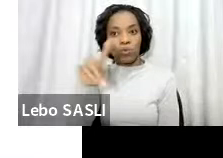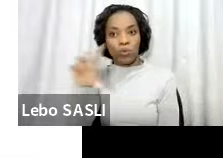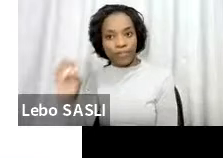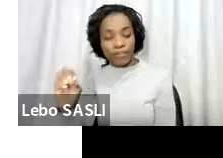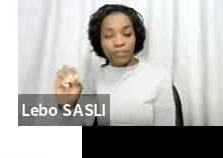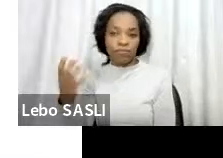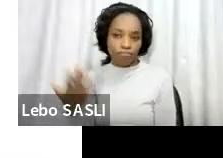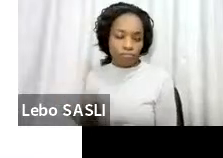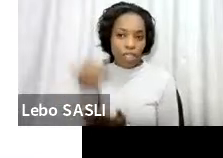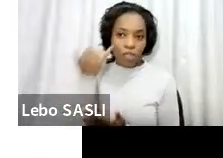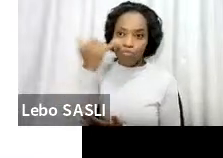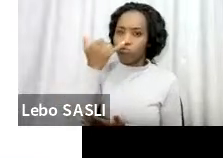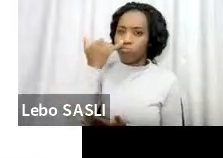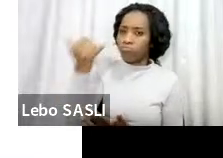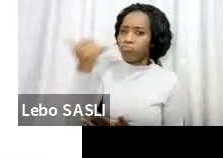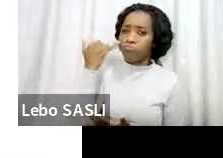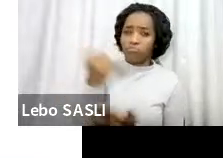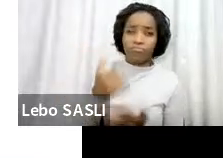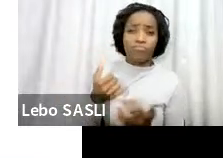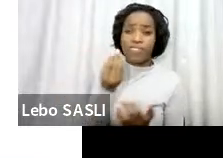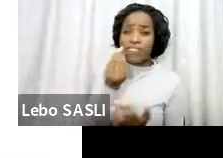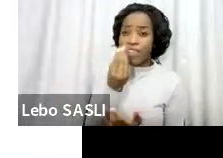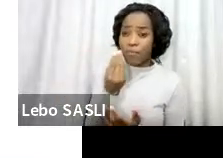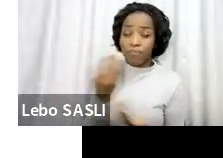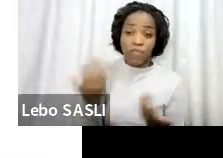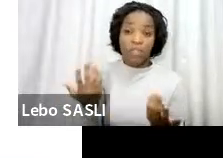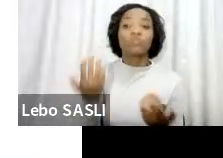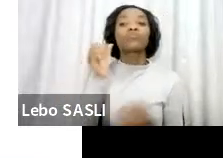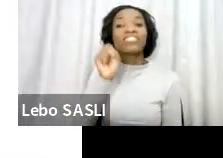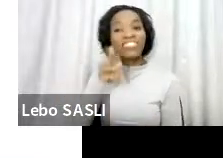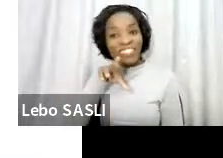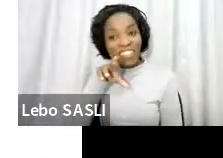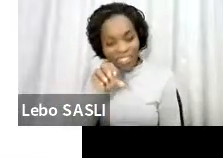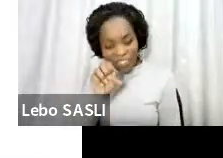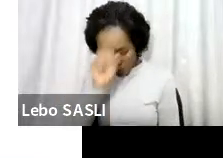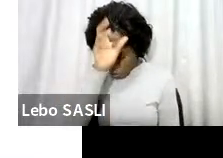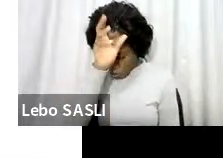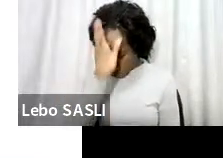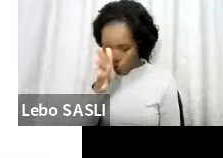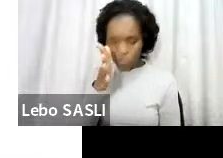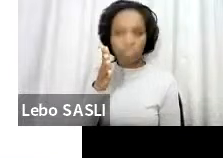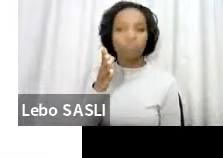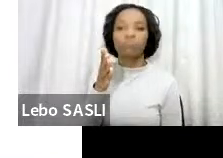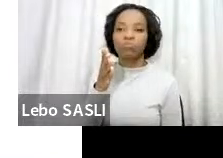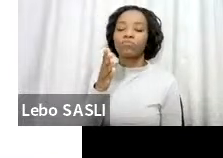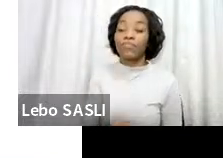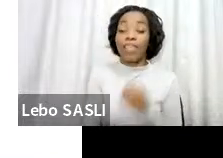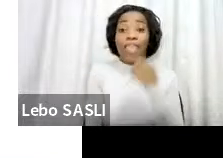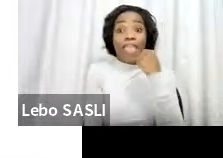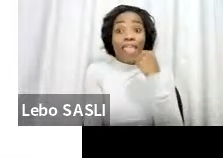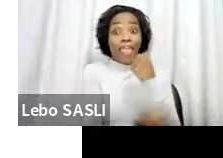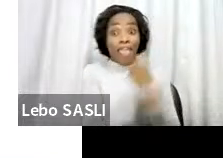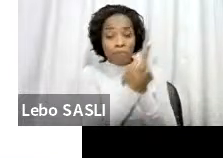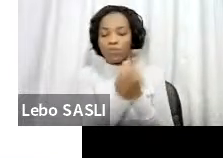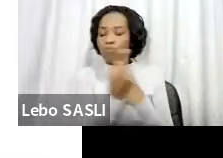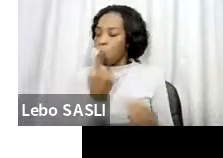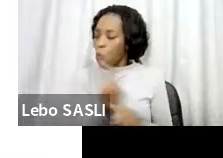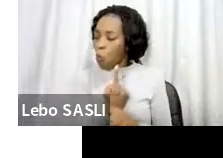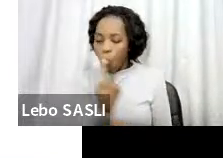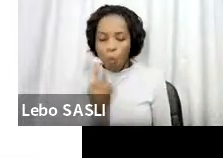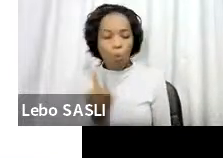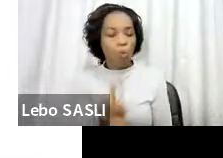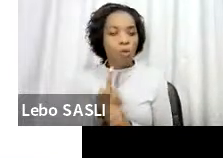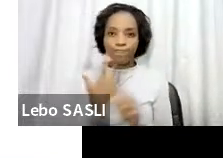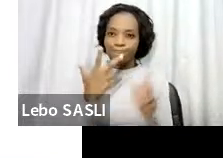0800-150-150. Yes, SARS will, at all material times, listen